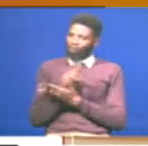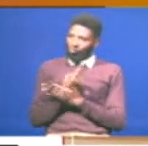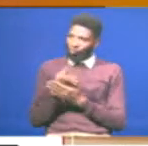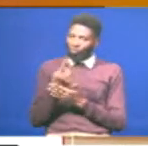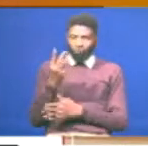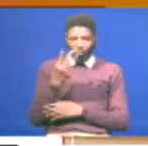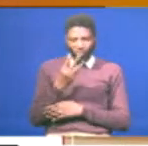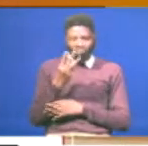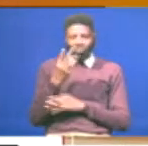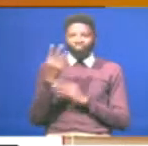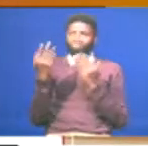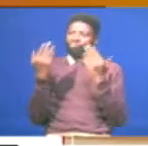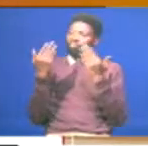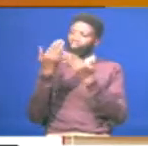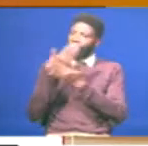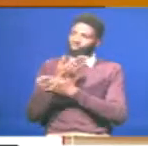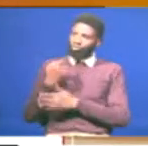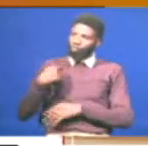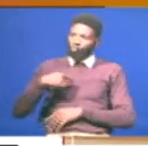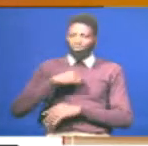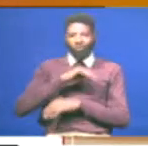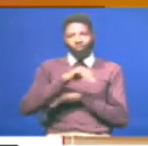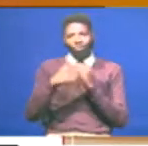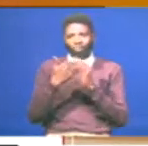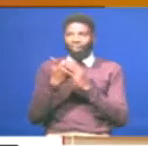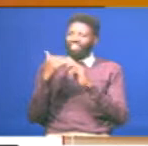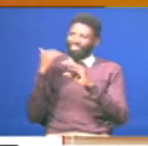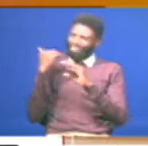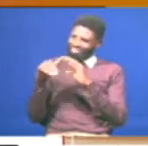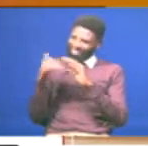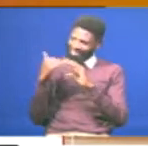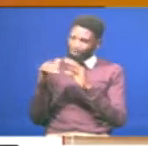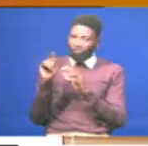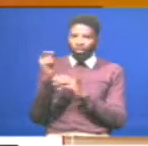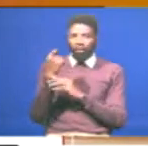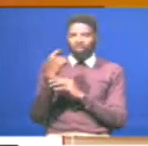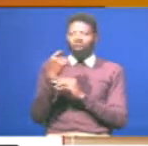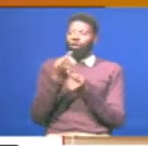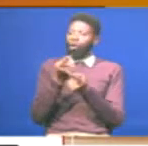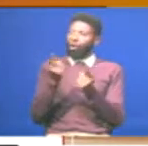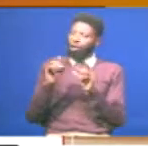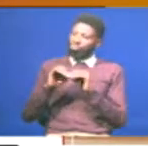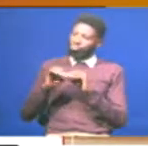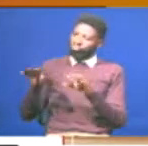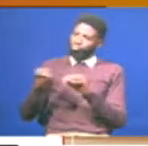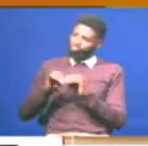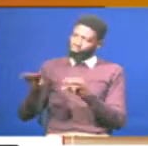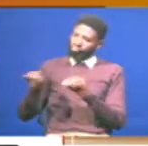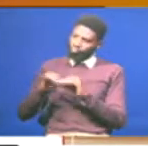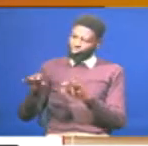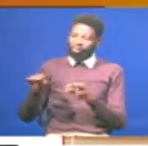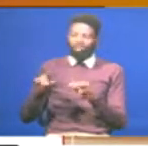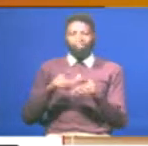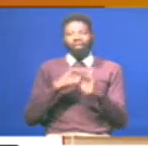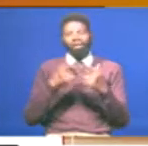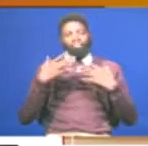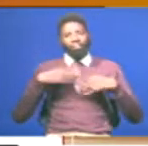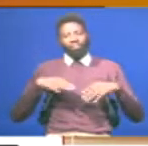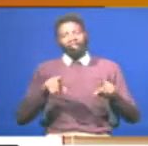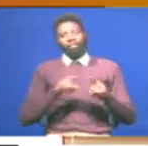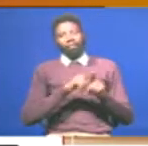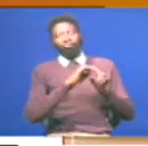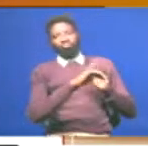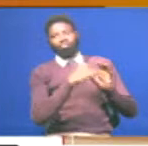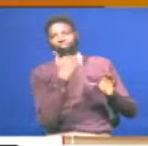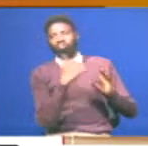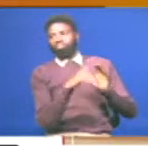midnight, we would pick all mails destined for Kenya. And then people would dial our server whenever they want. It was like a mailbox, a post office. Wow.